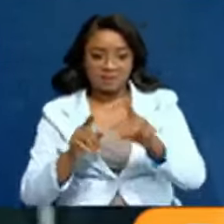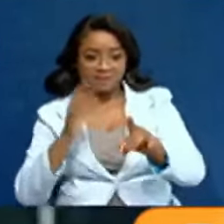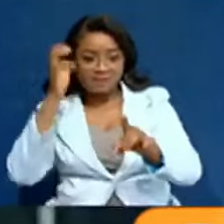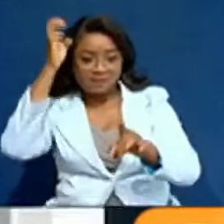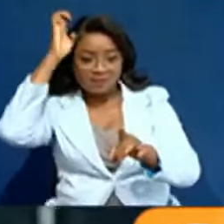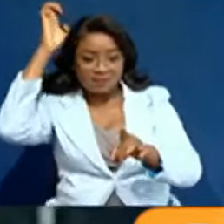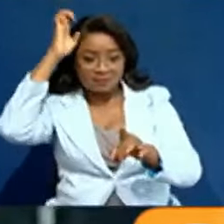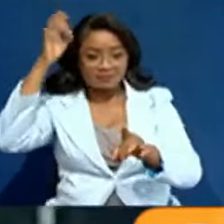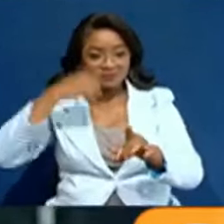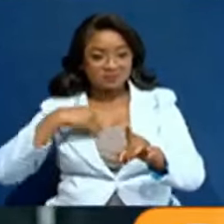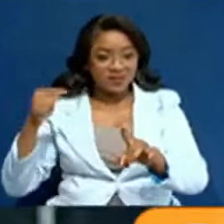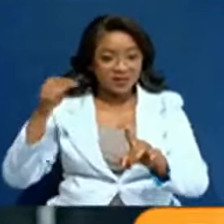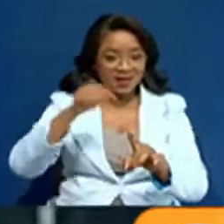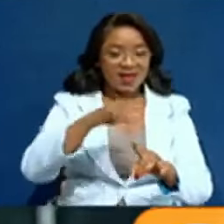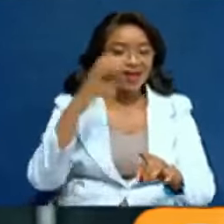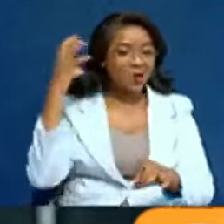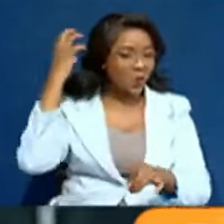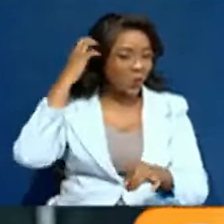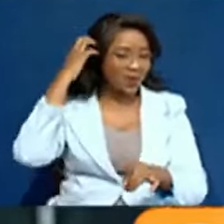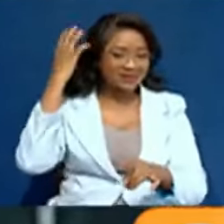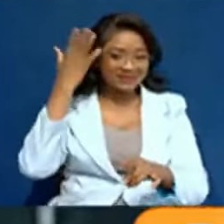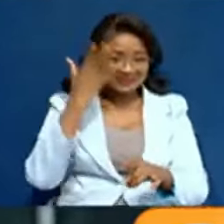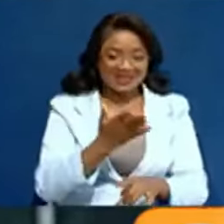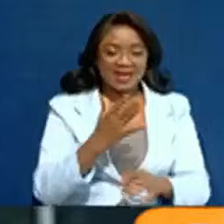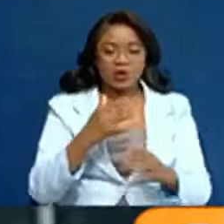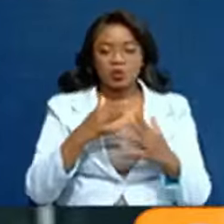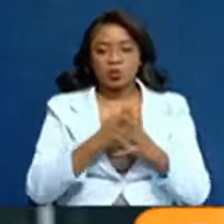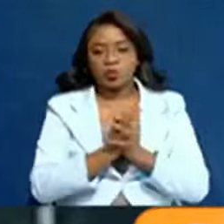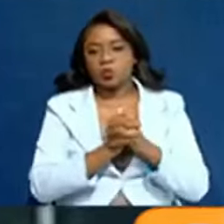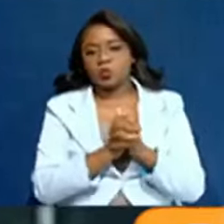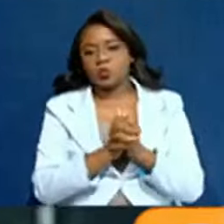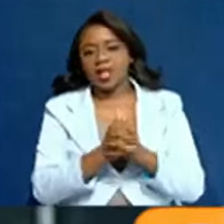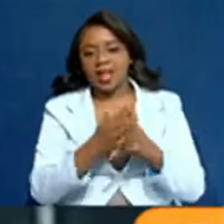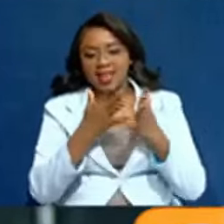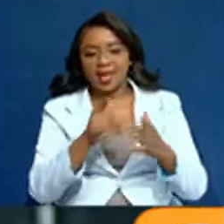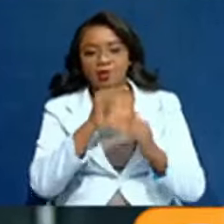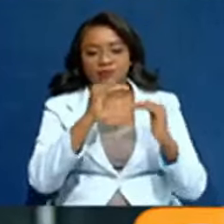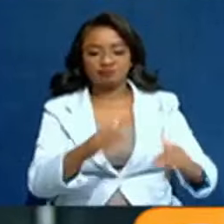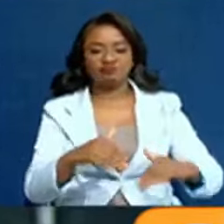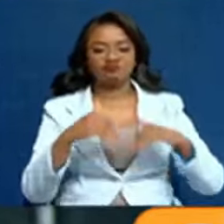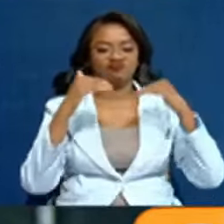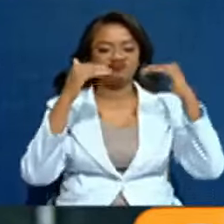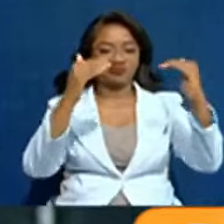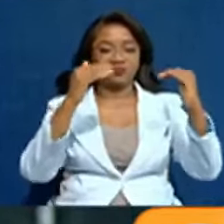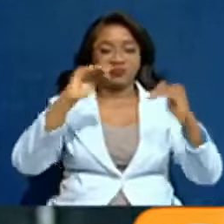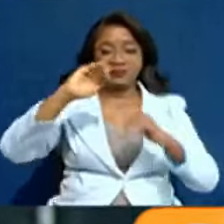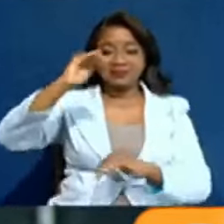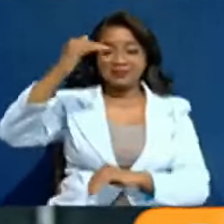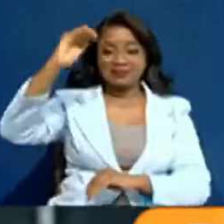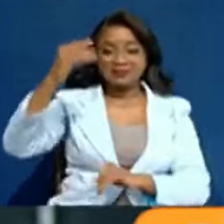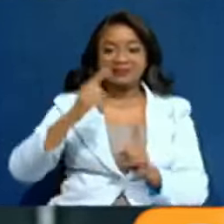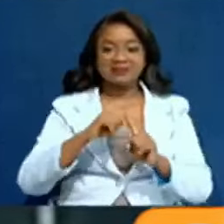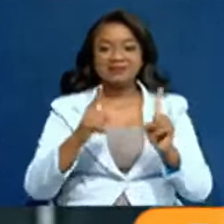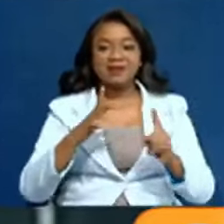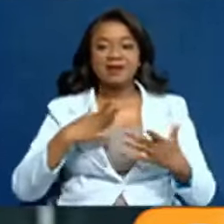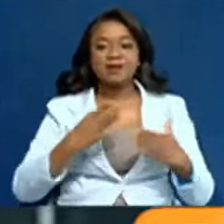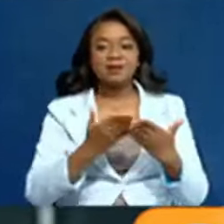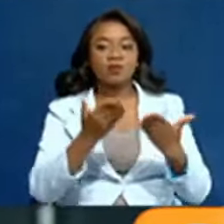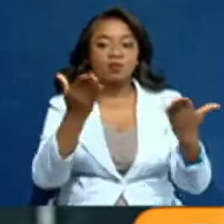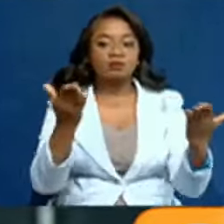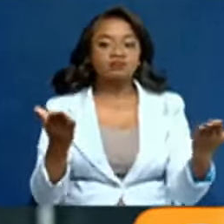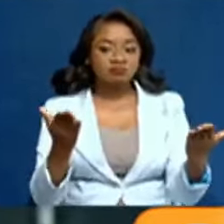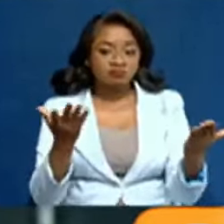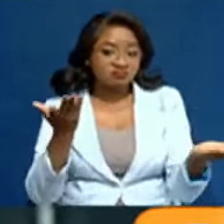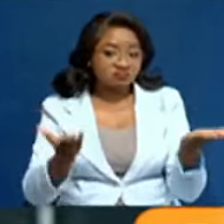I went to college, I went to Moi University, the municipality has now been elevated into a city. What people might not